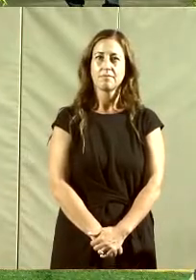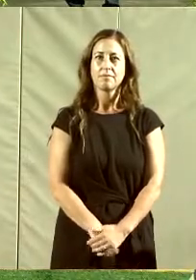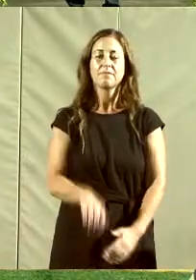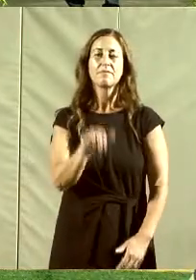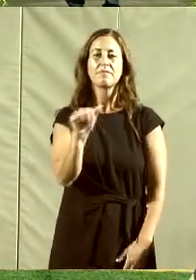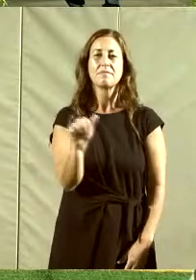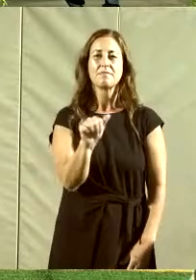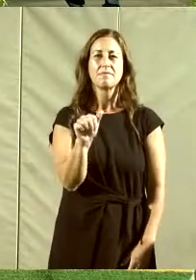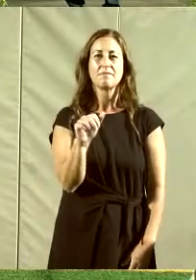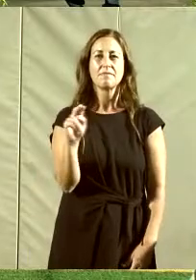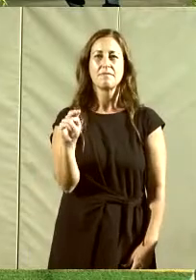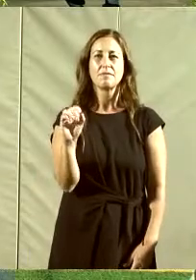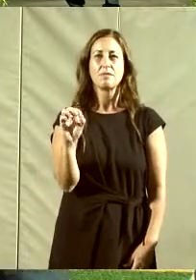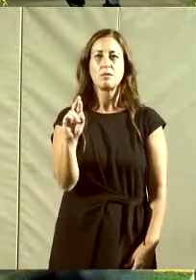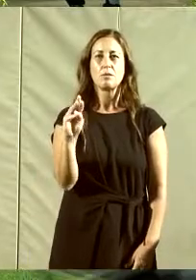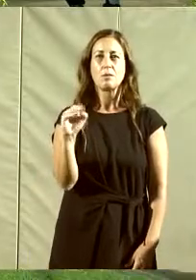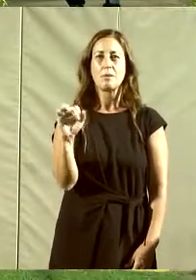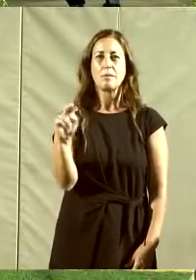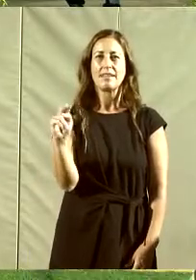Alexander Kevin Norman.